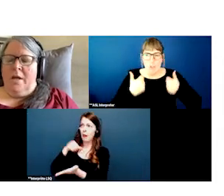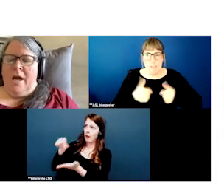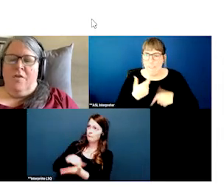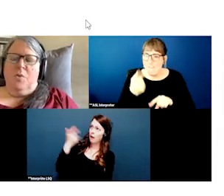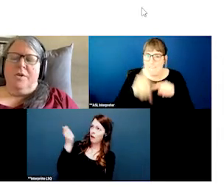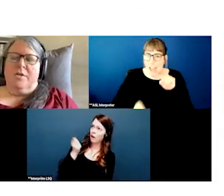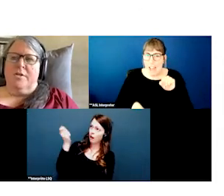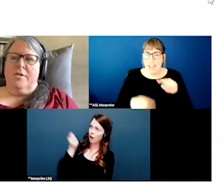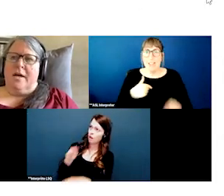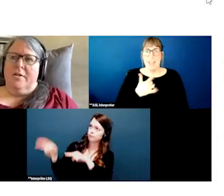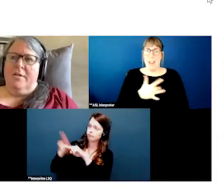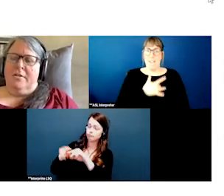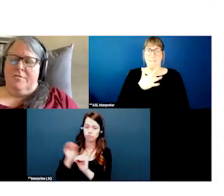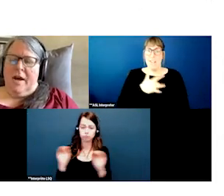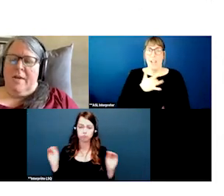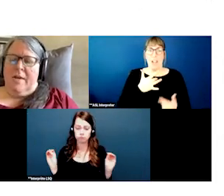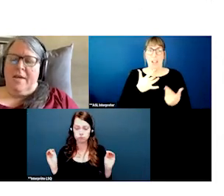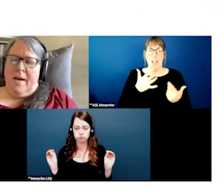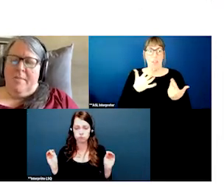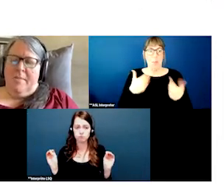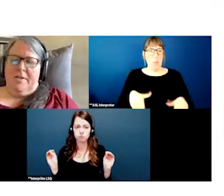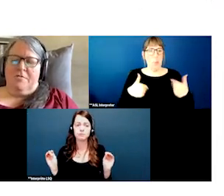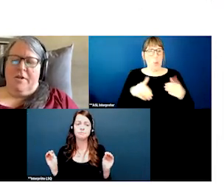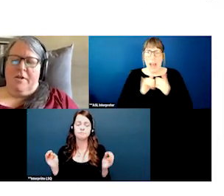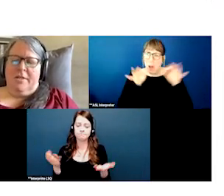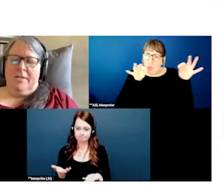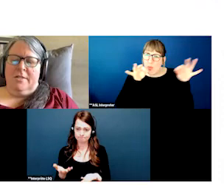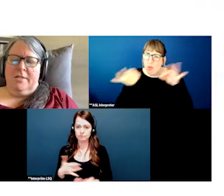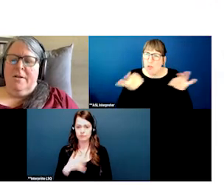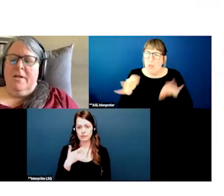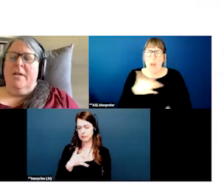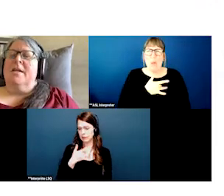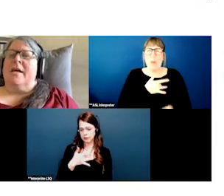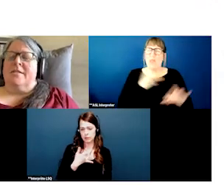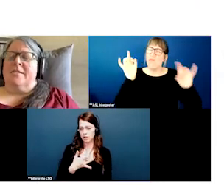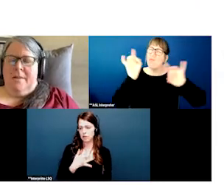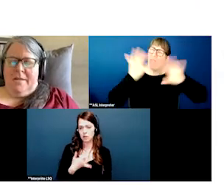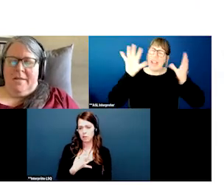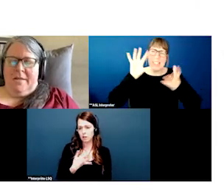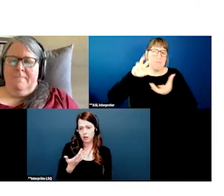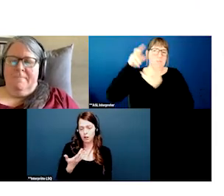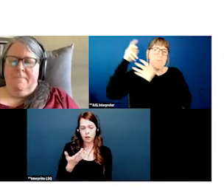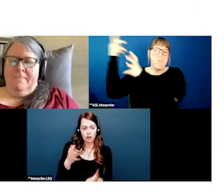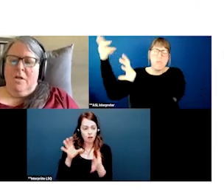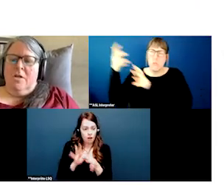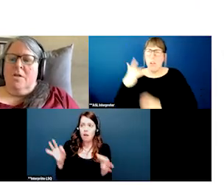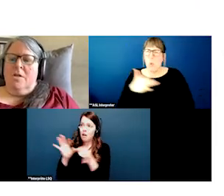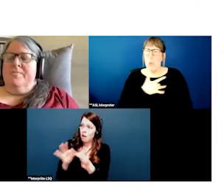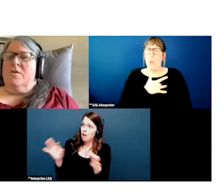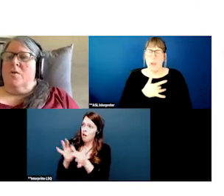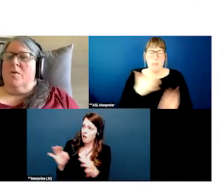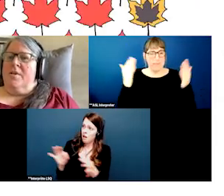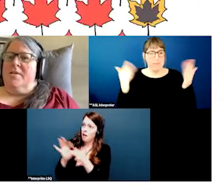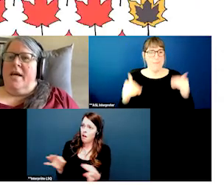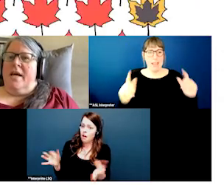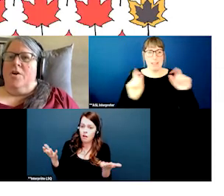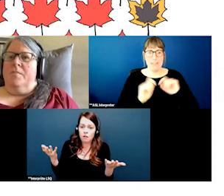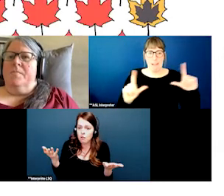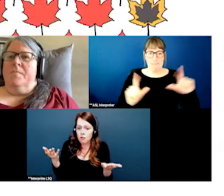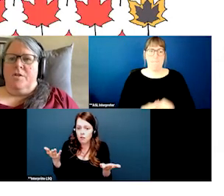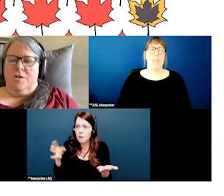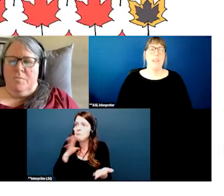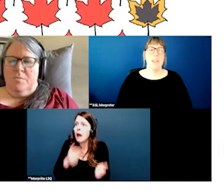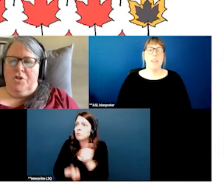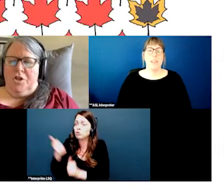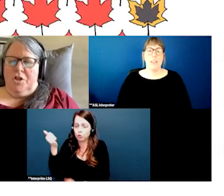think we're running out of words to describe the depth of this crisis. Next slide, please. So I want to